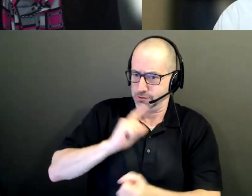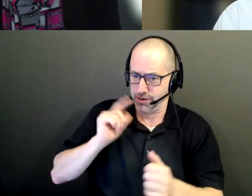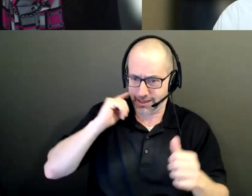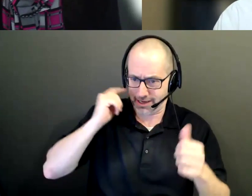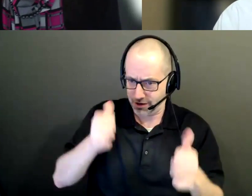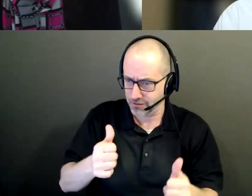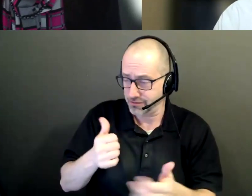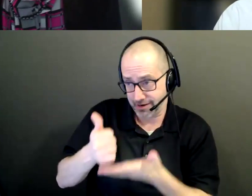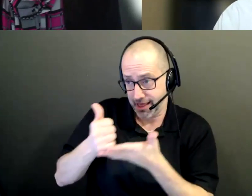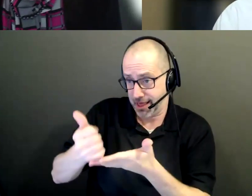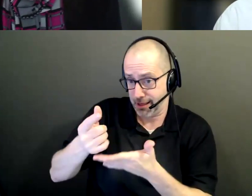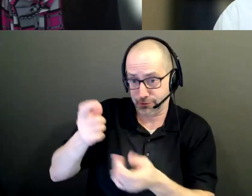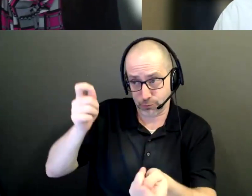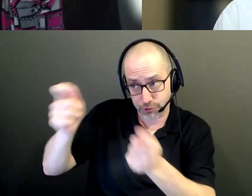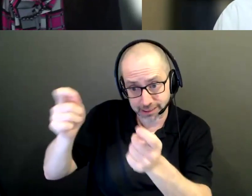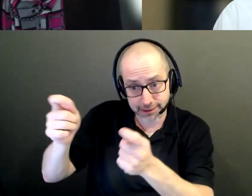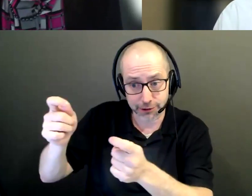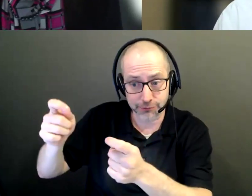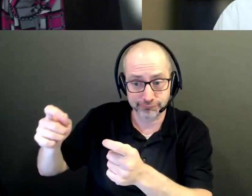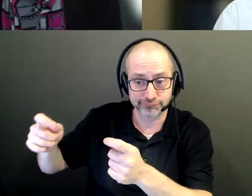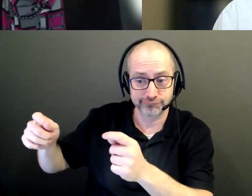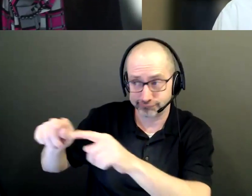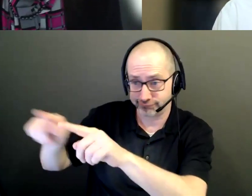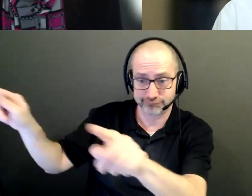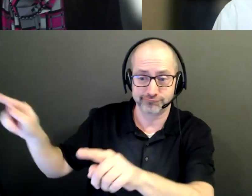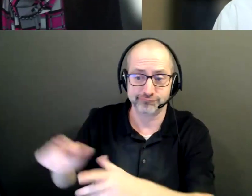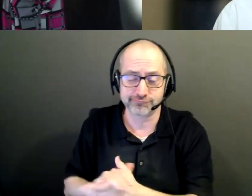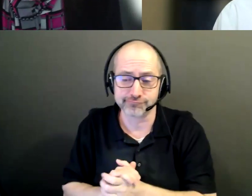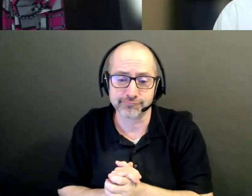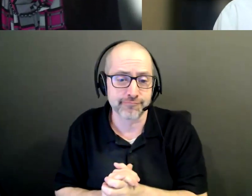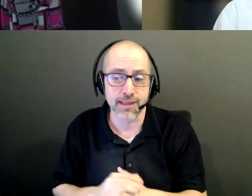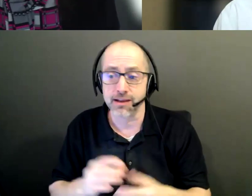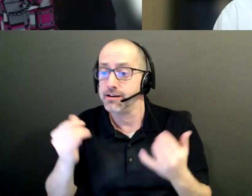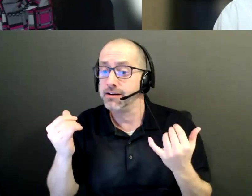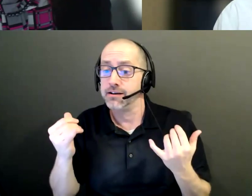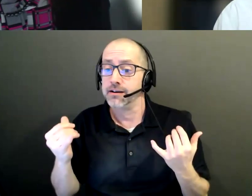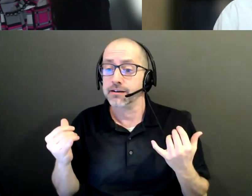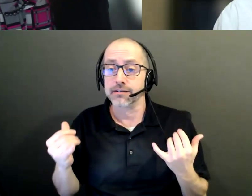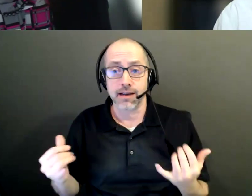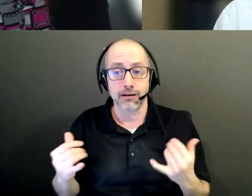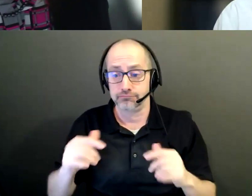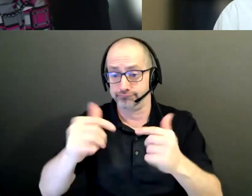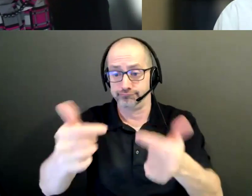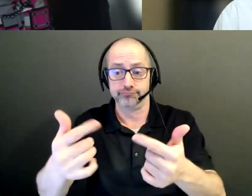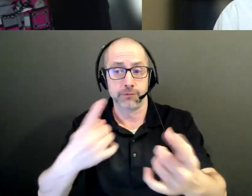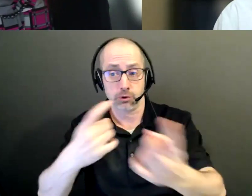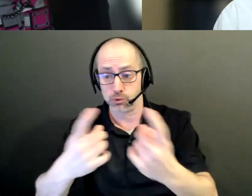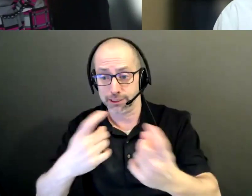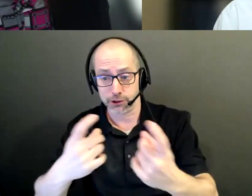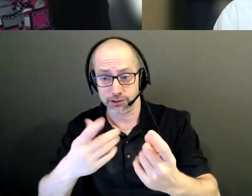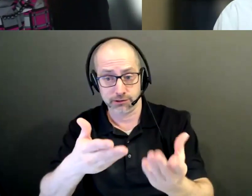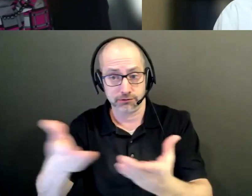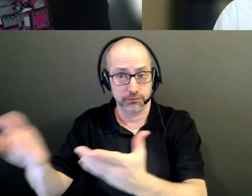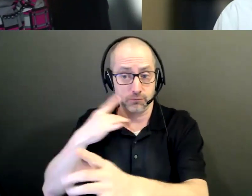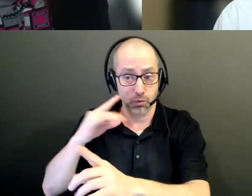to change things in society. So we're open to some questions